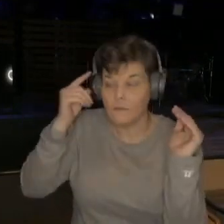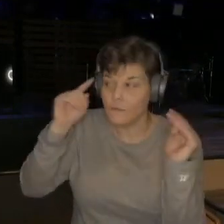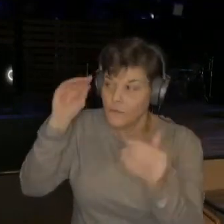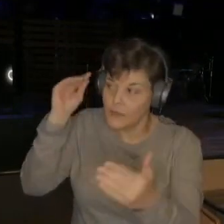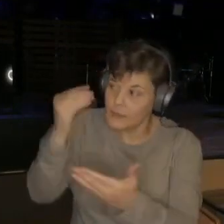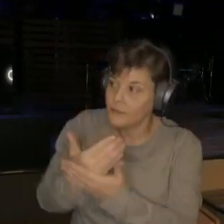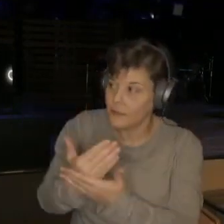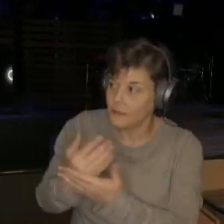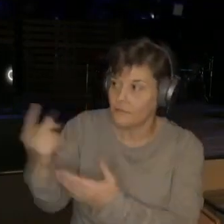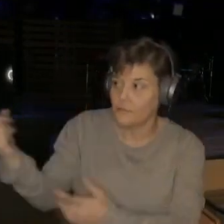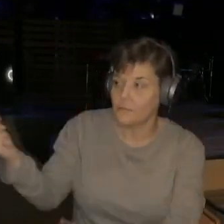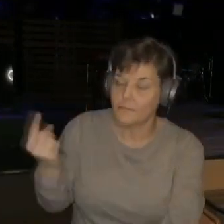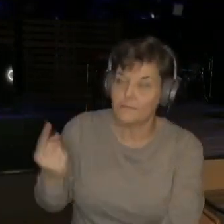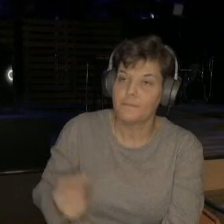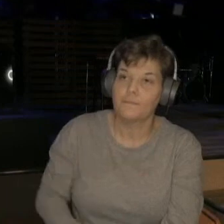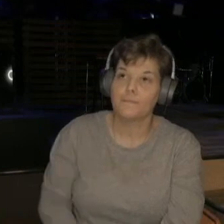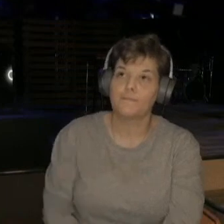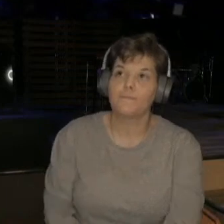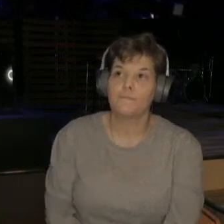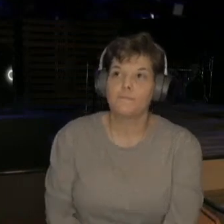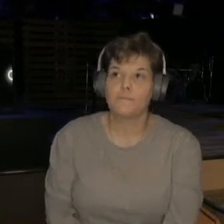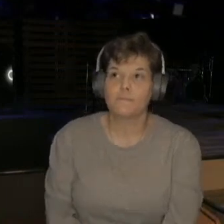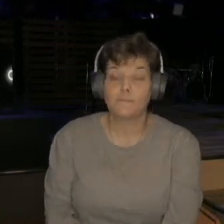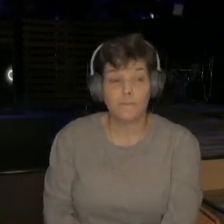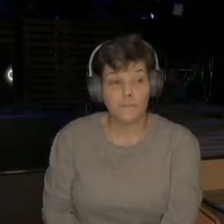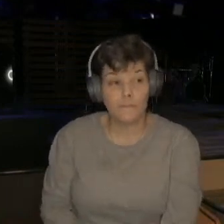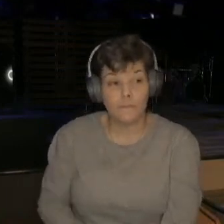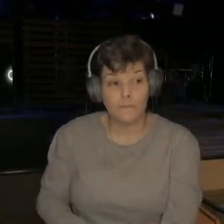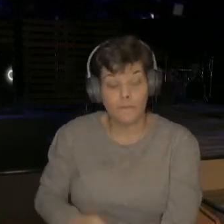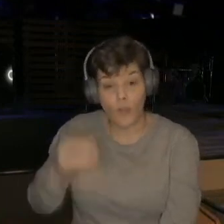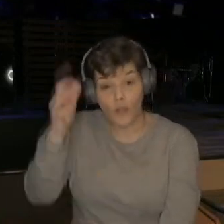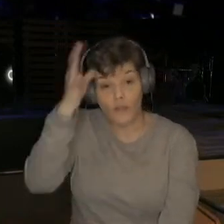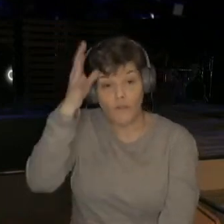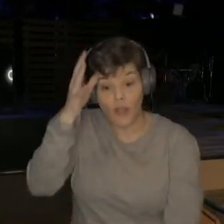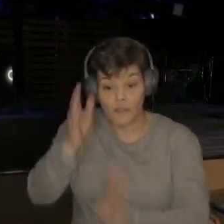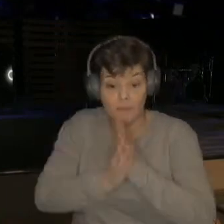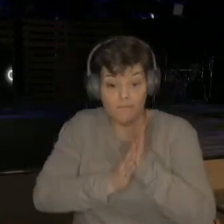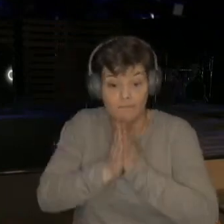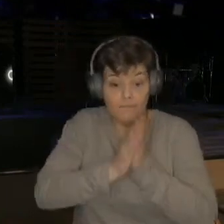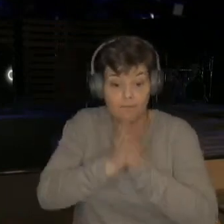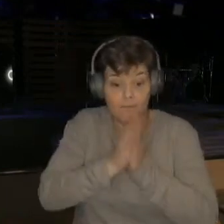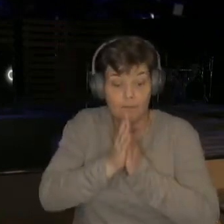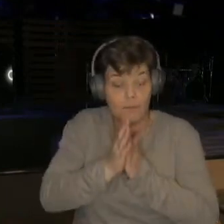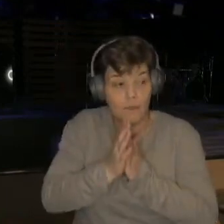The intensity of the father's reception was indicated by the fact that he ran,